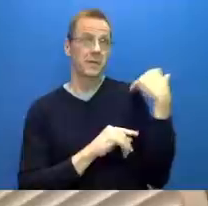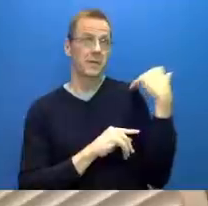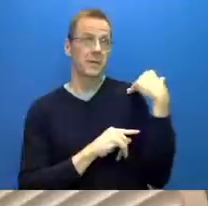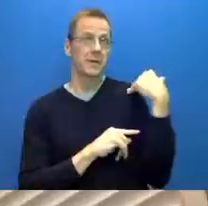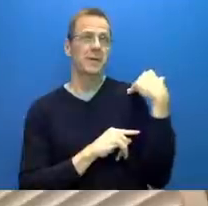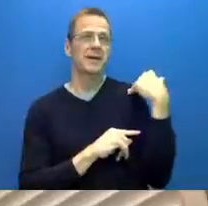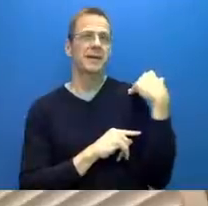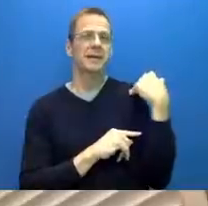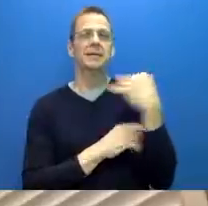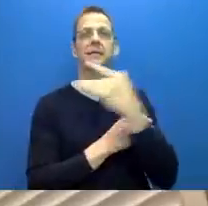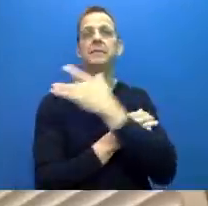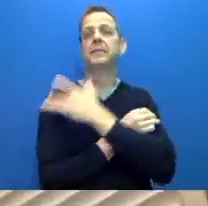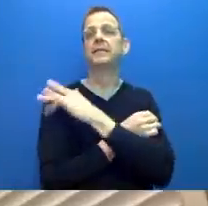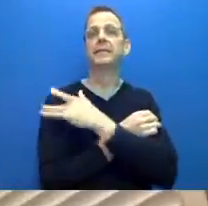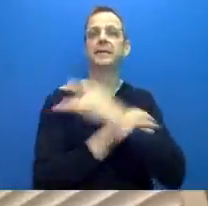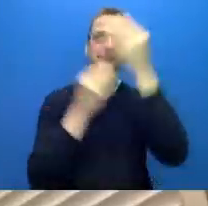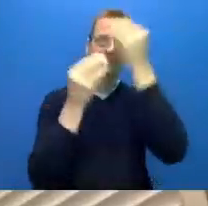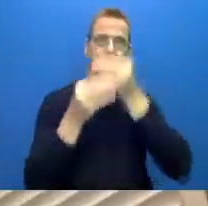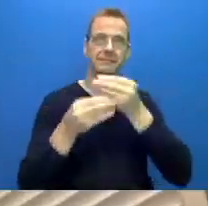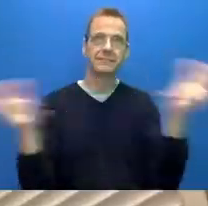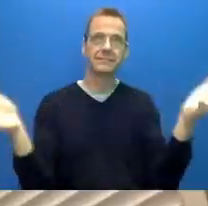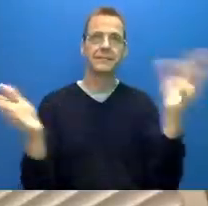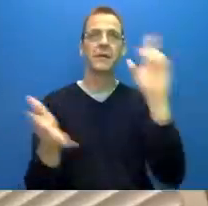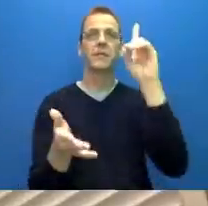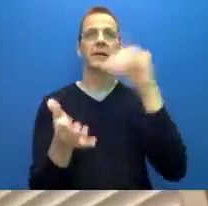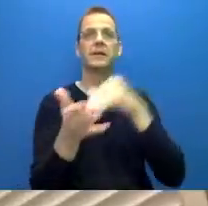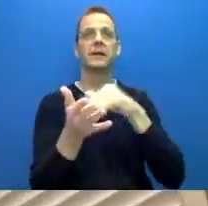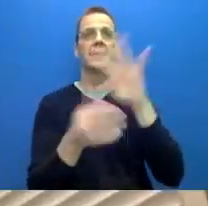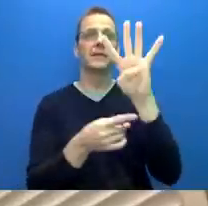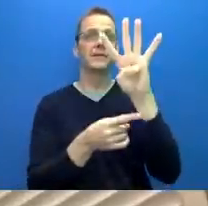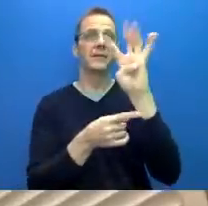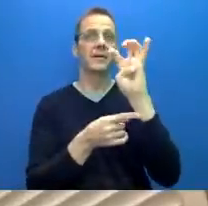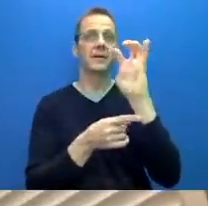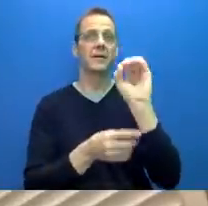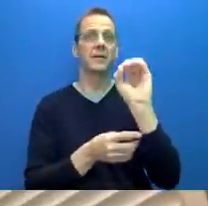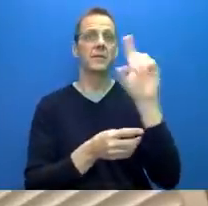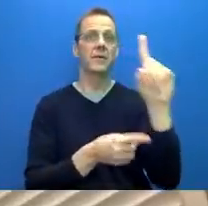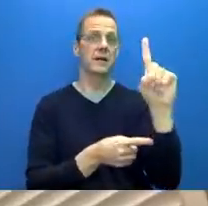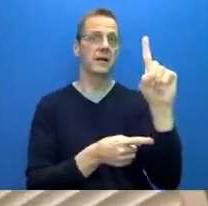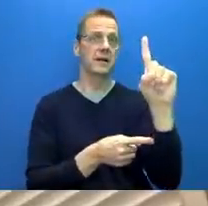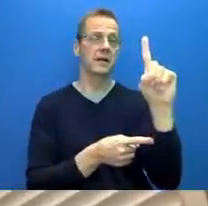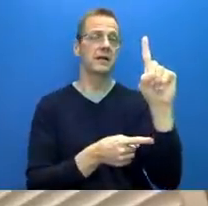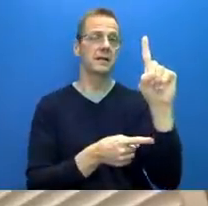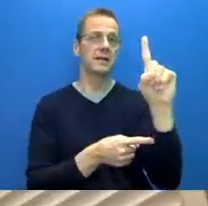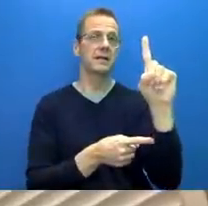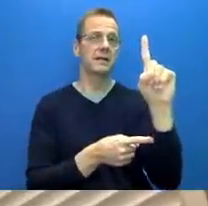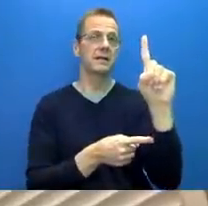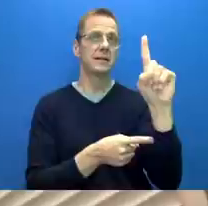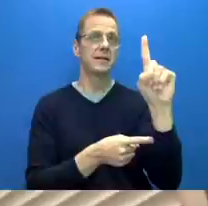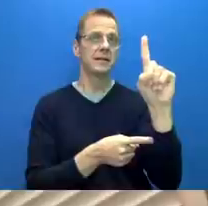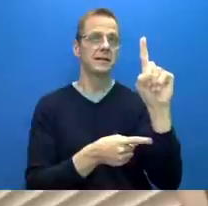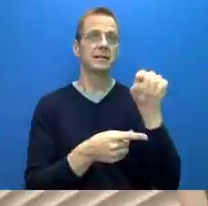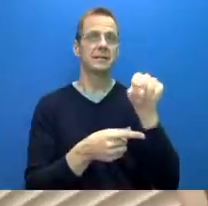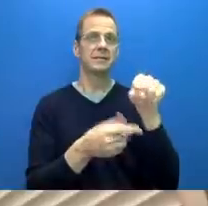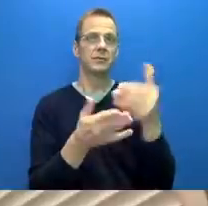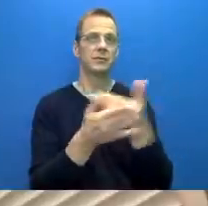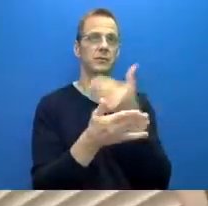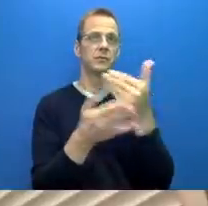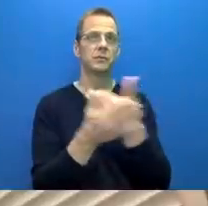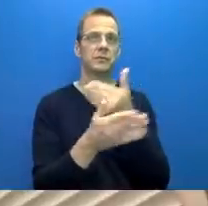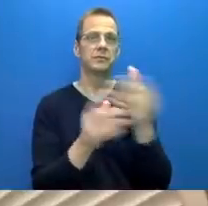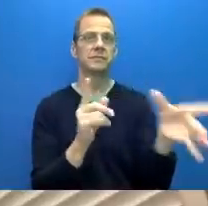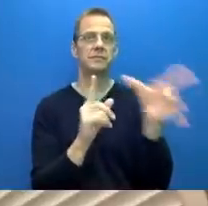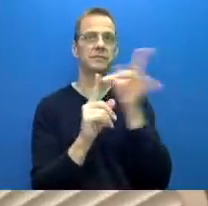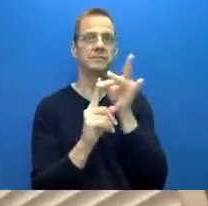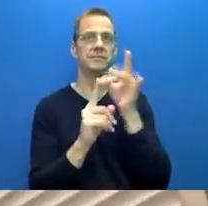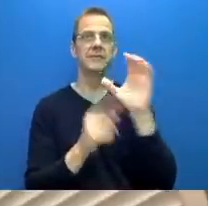the last few minutes. And so what we've seen is that there's 1,401 new cases announced, including 100 that